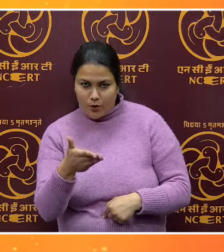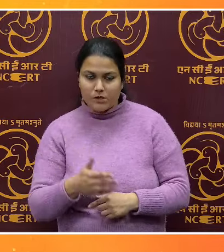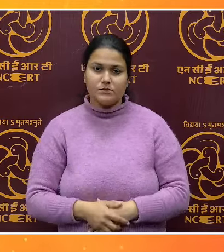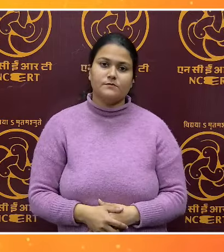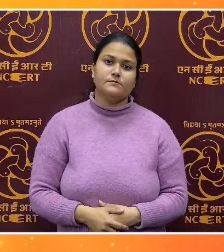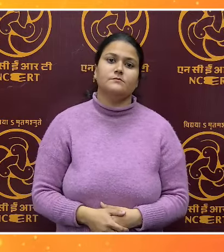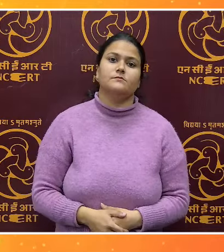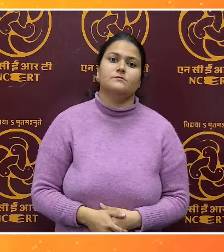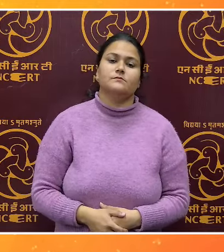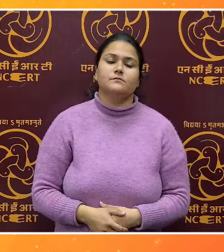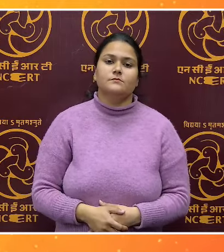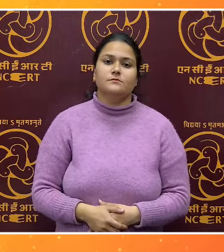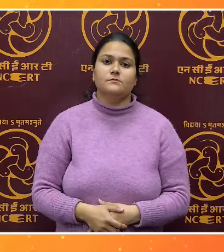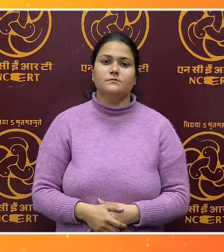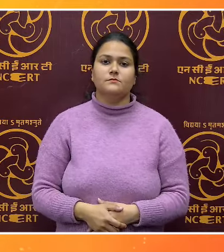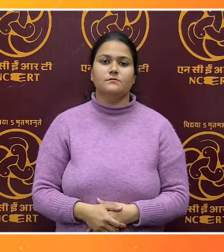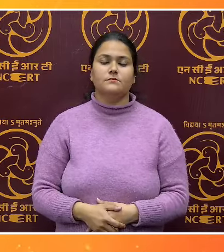atom.